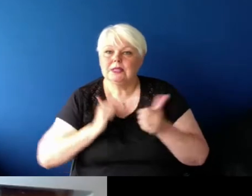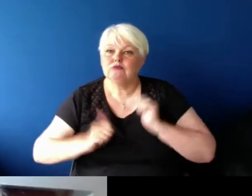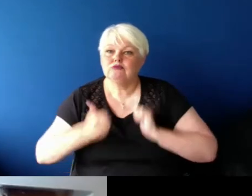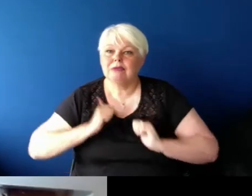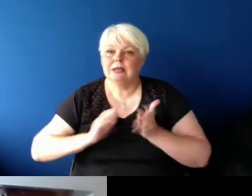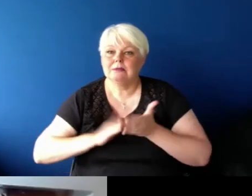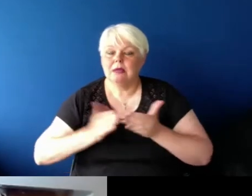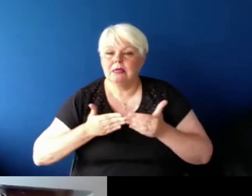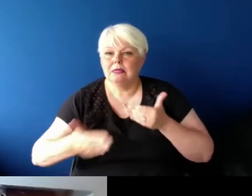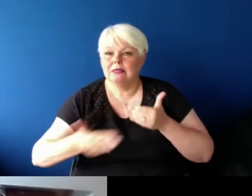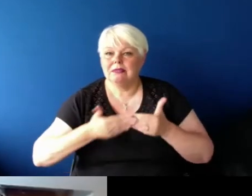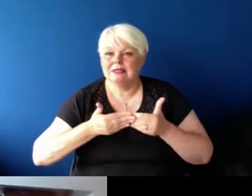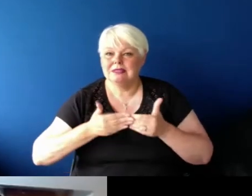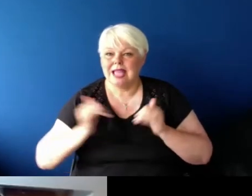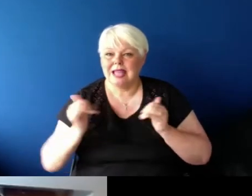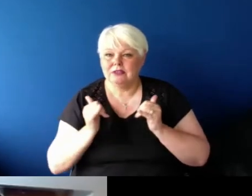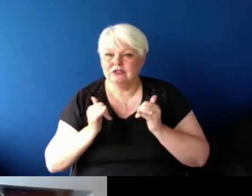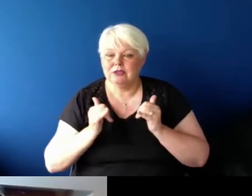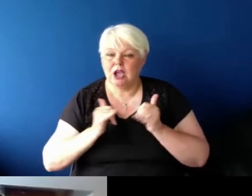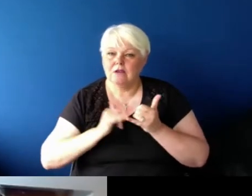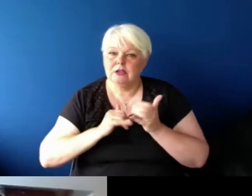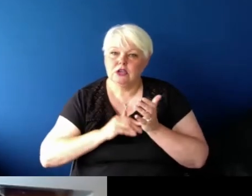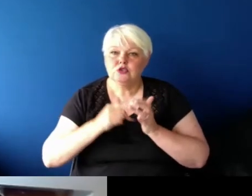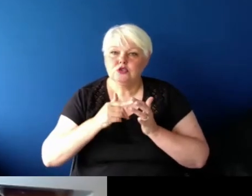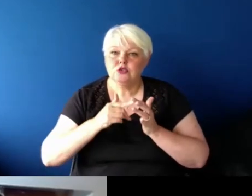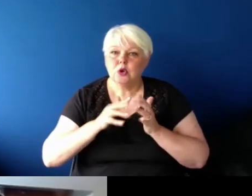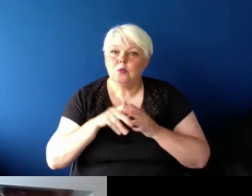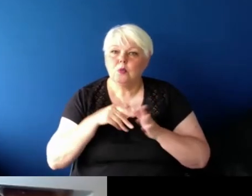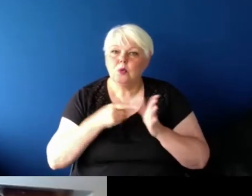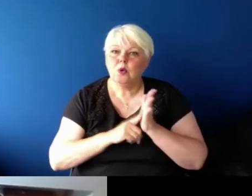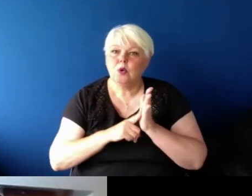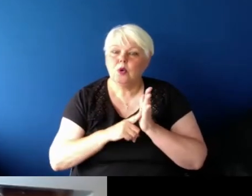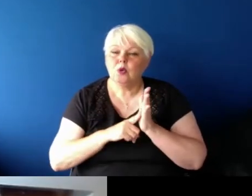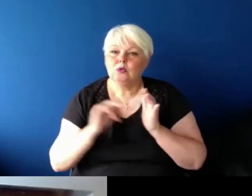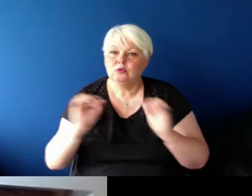which marks the anniversary of the Stonewall riots in New York in June 1969.